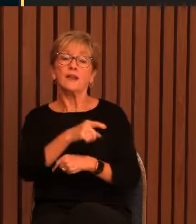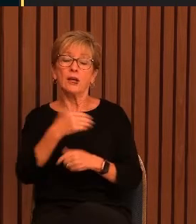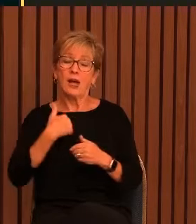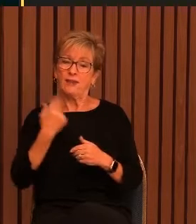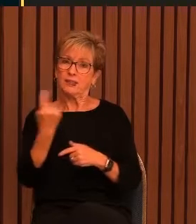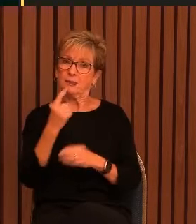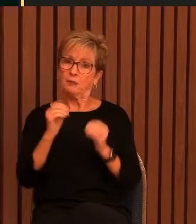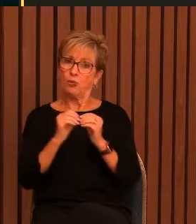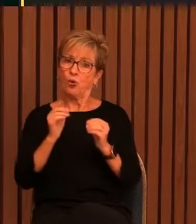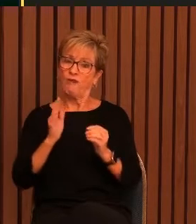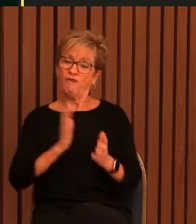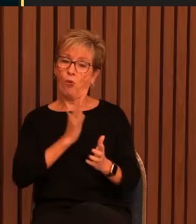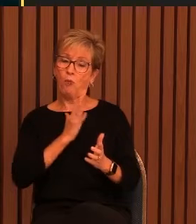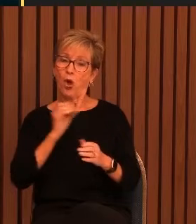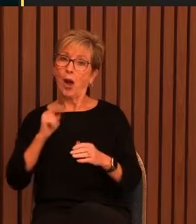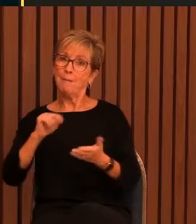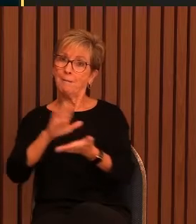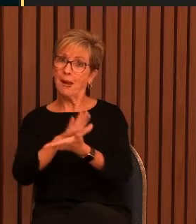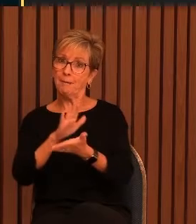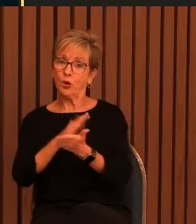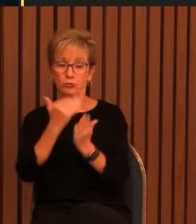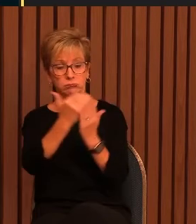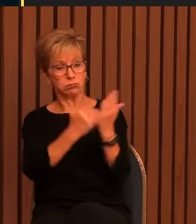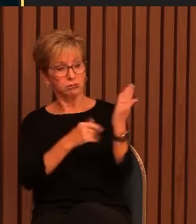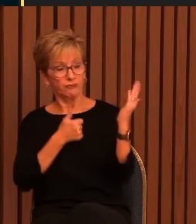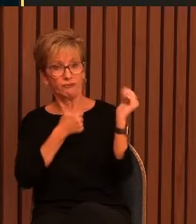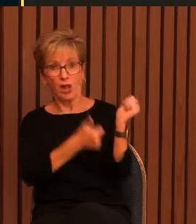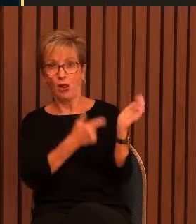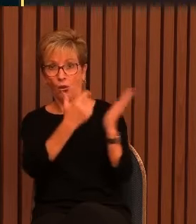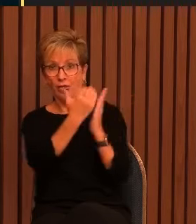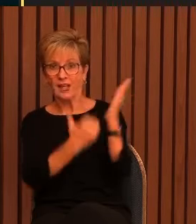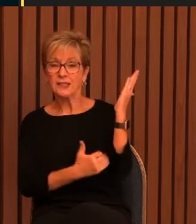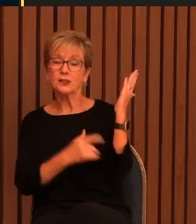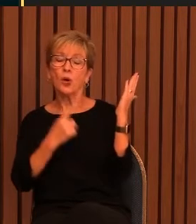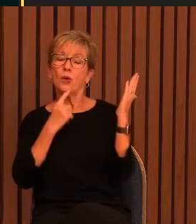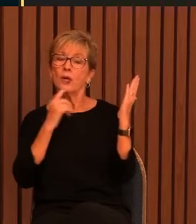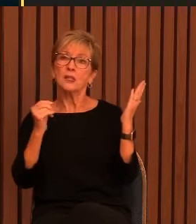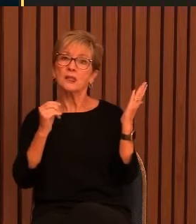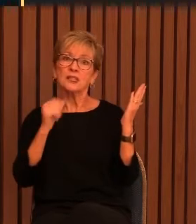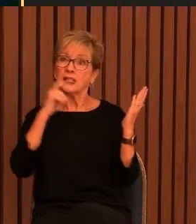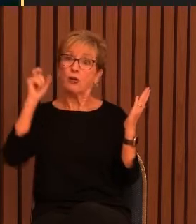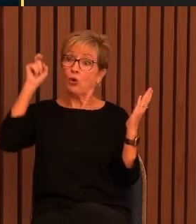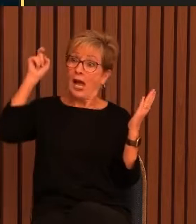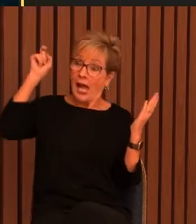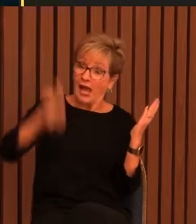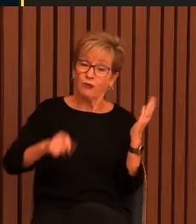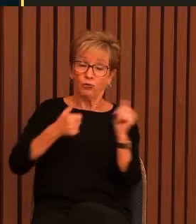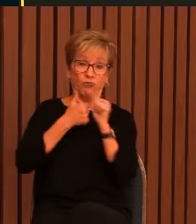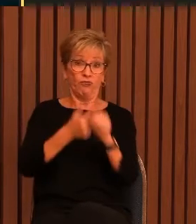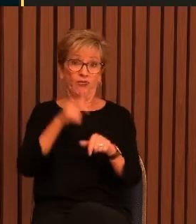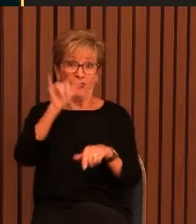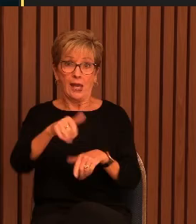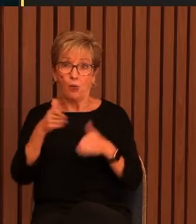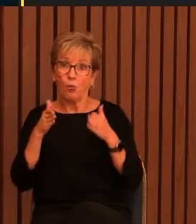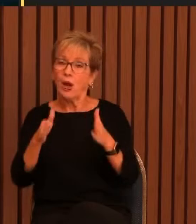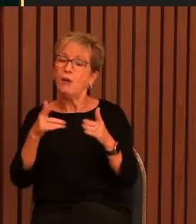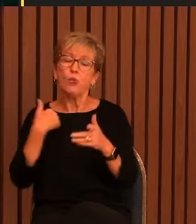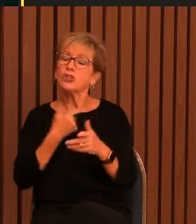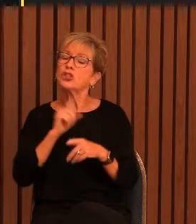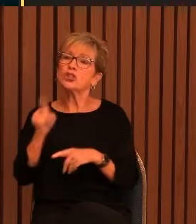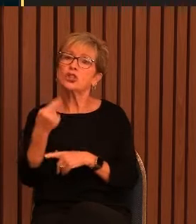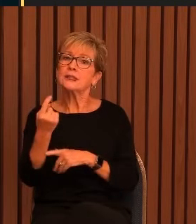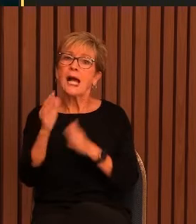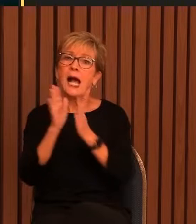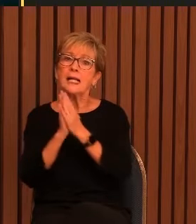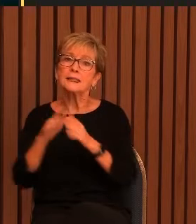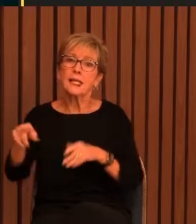something formal on paper. And so it's not about us saying it has to be this way. We're just asking that,